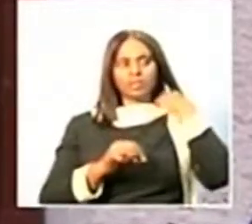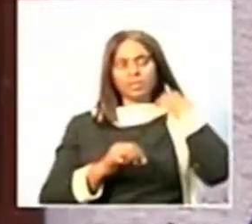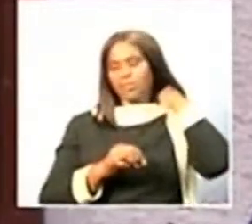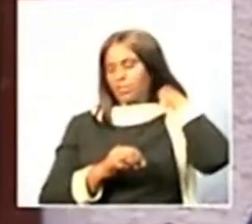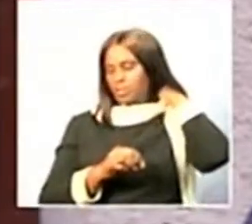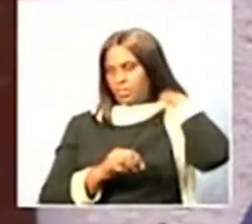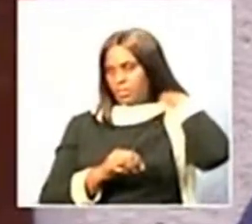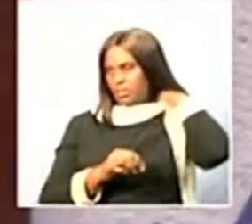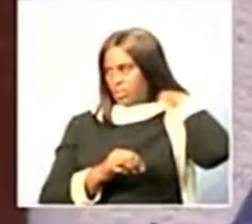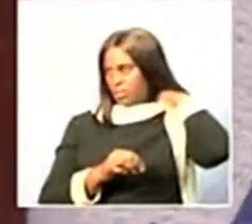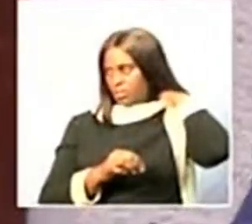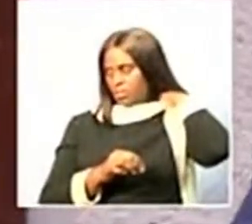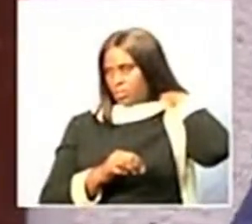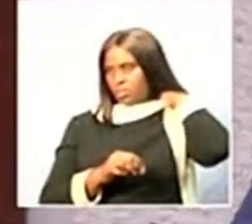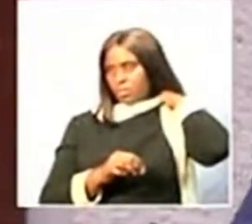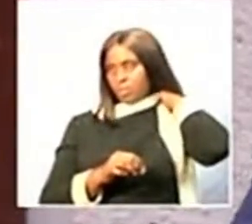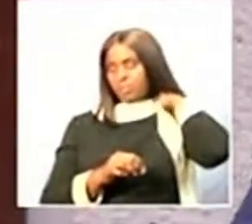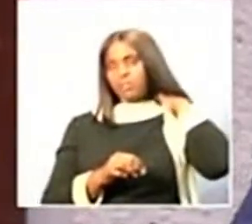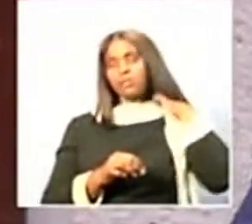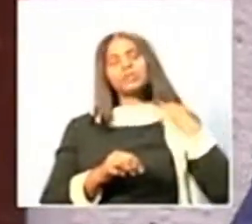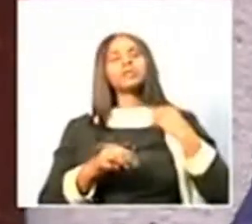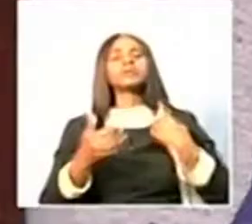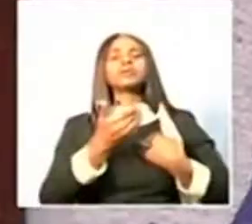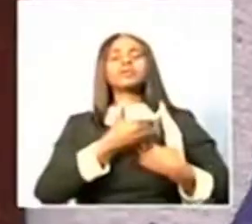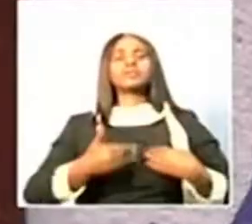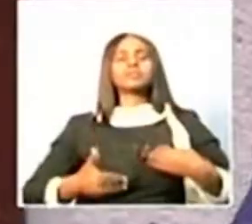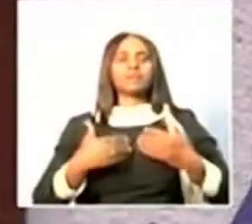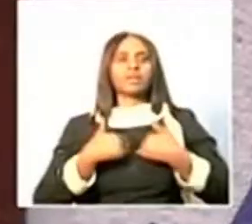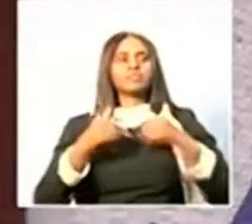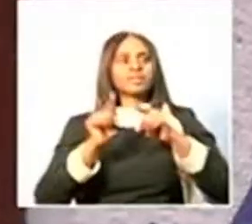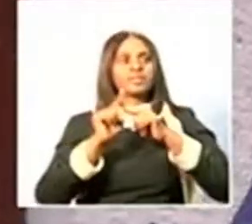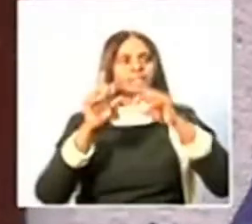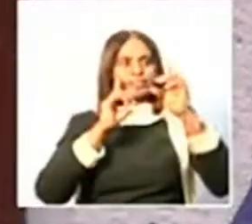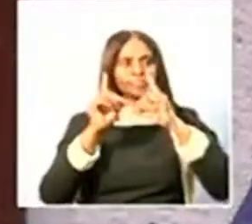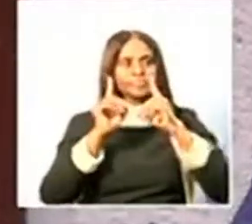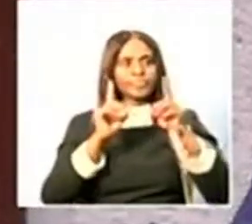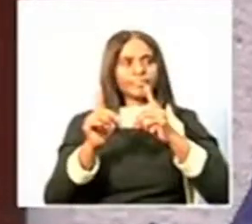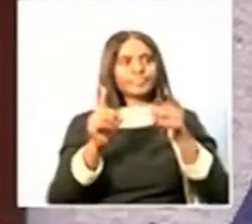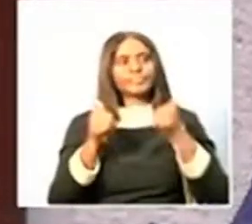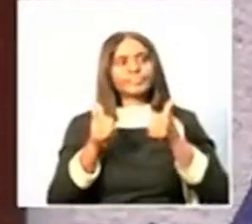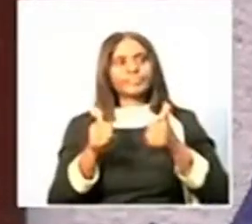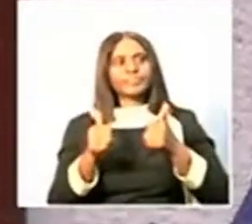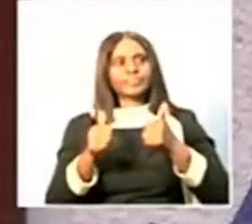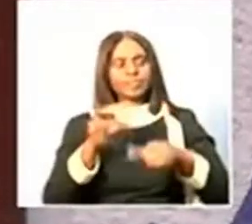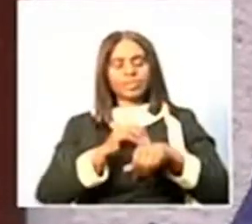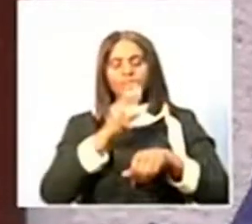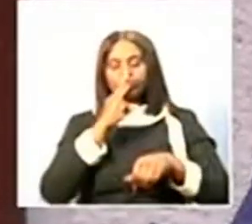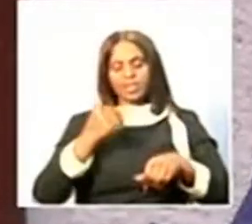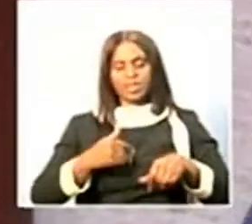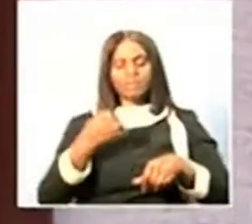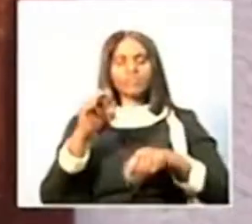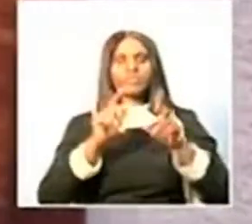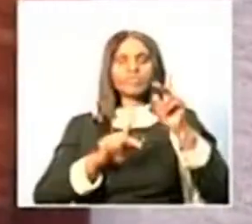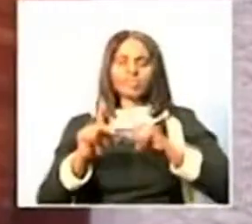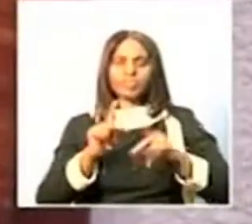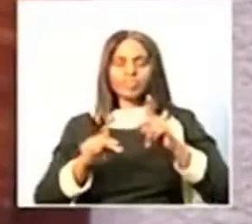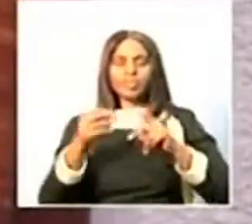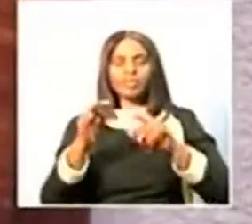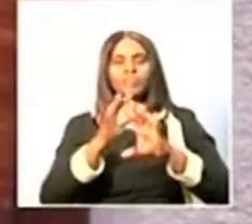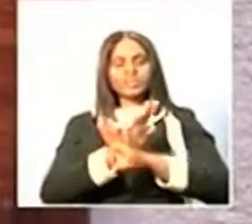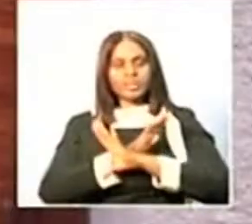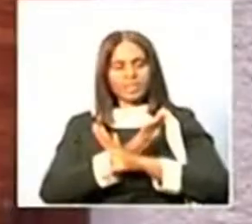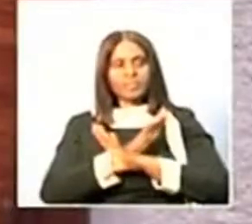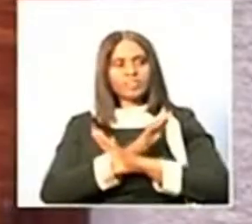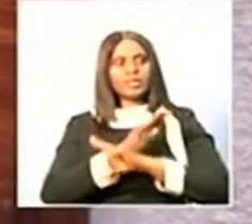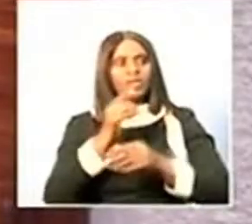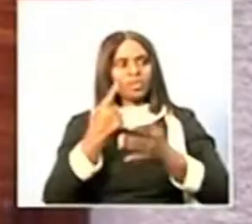the business of the House seriously and debate passionately on behalf of the people of Zambia